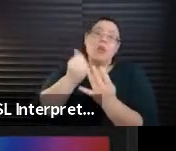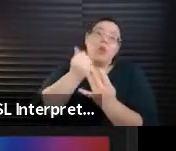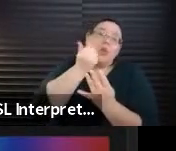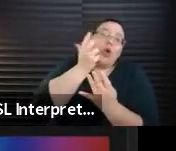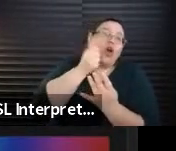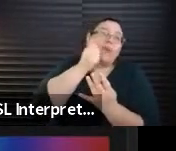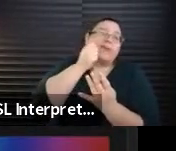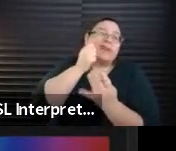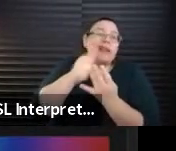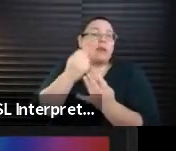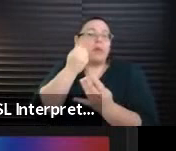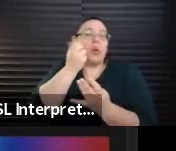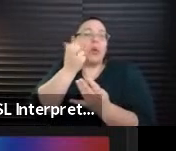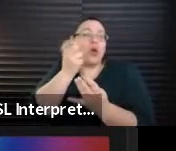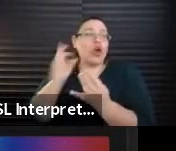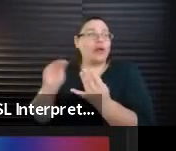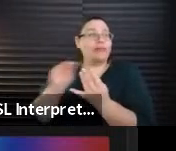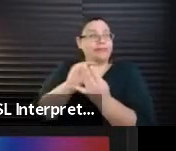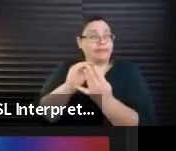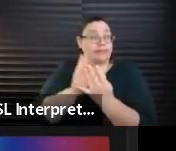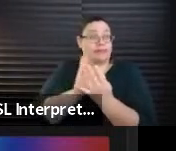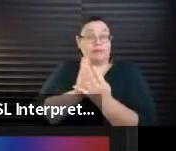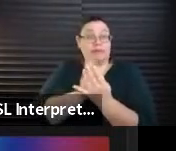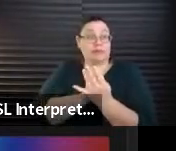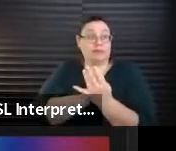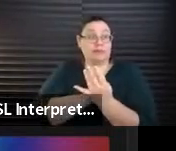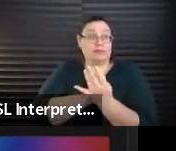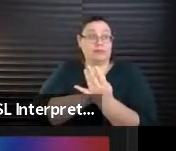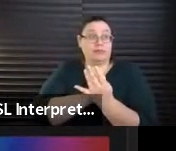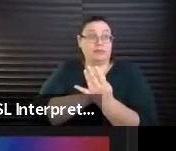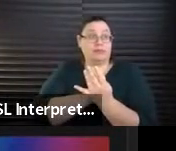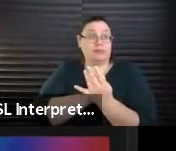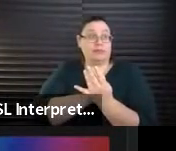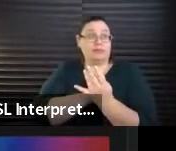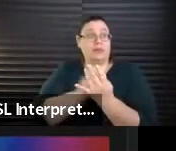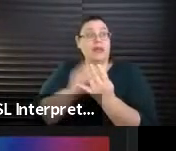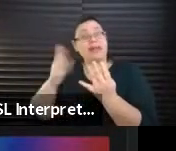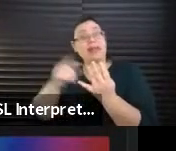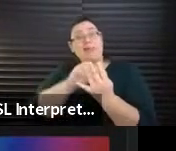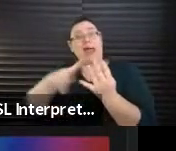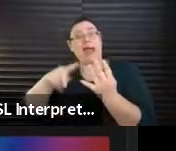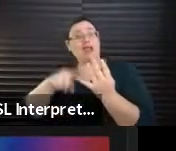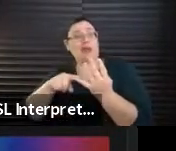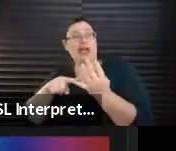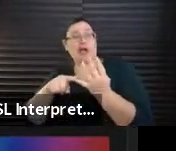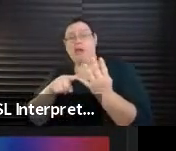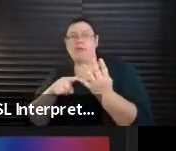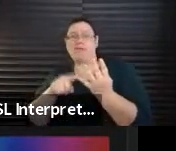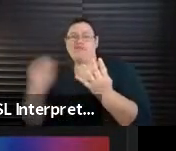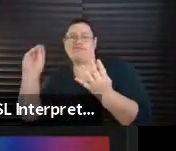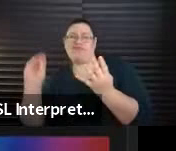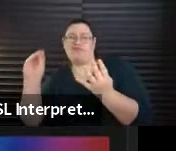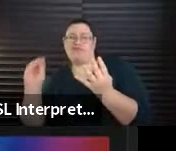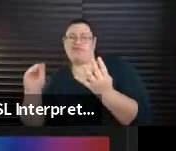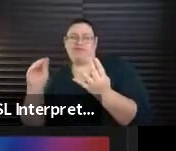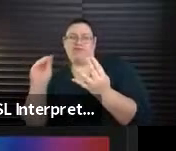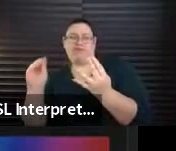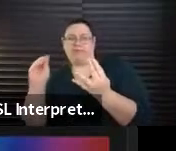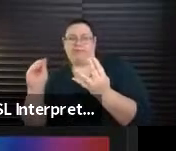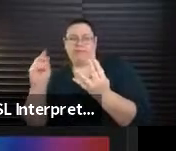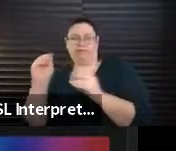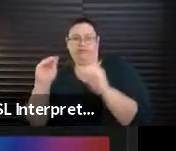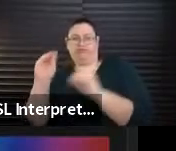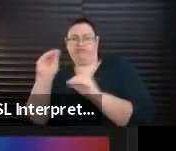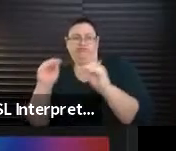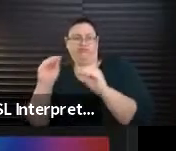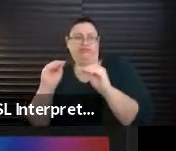and hair a little bit here. And then you'll go a little bit back and forth to kind of adjust. Well, and now I want it to be a little bit cooler. And this is essentially where